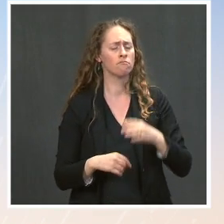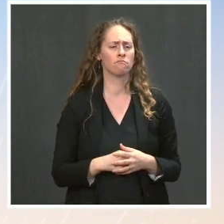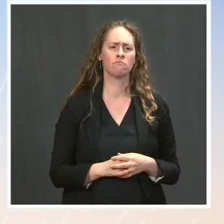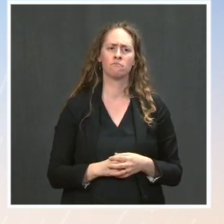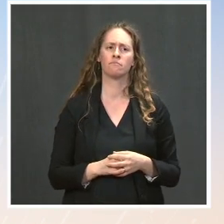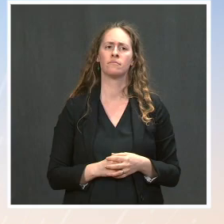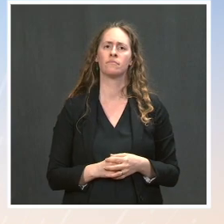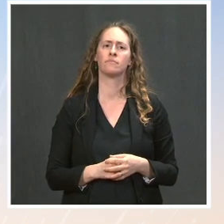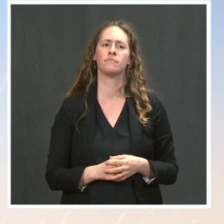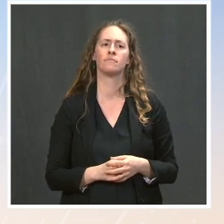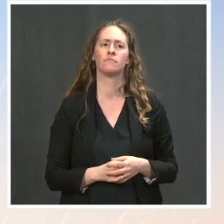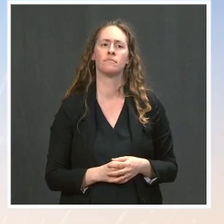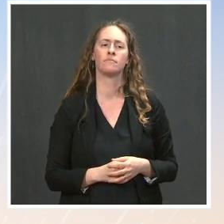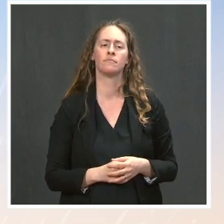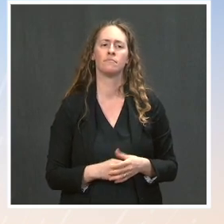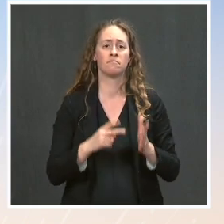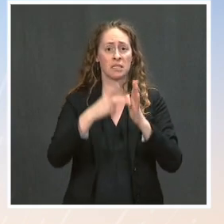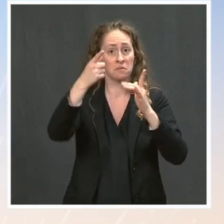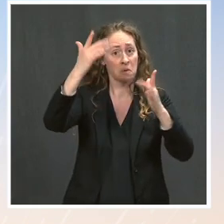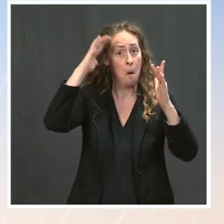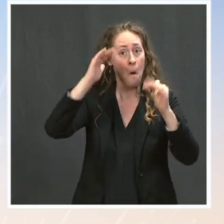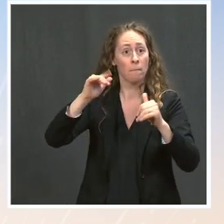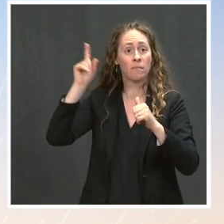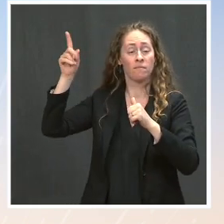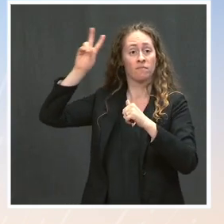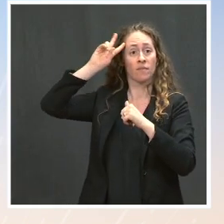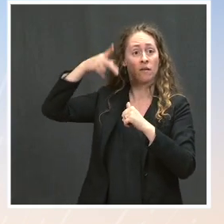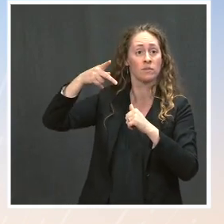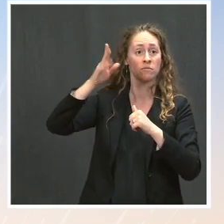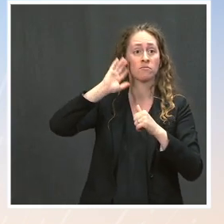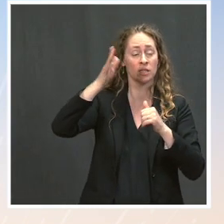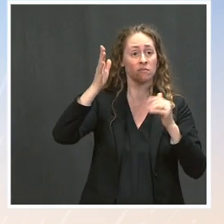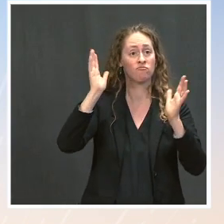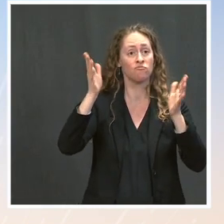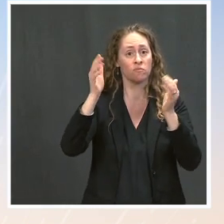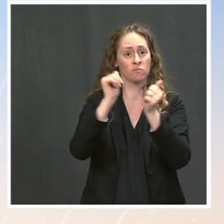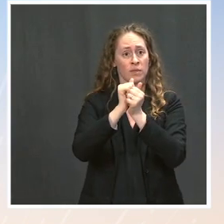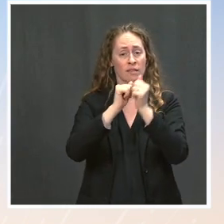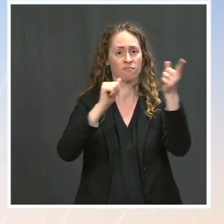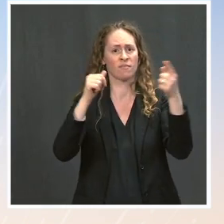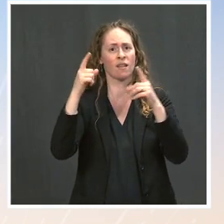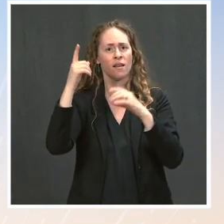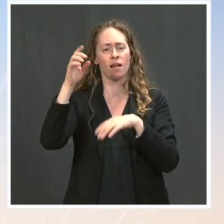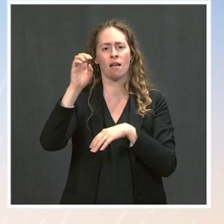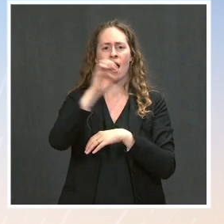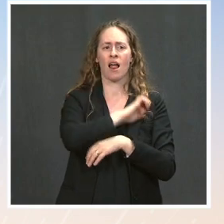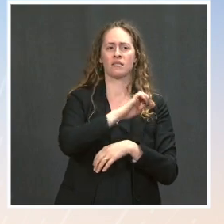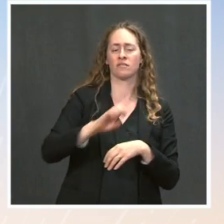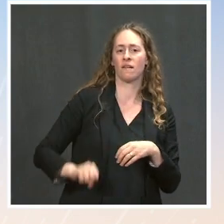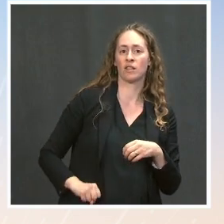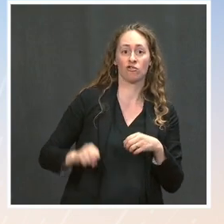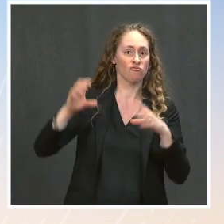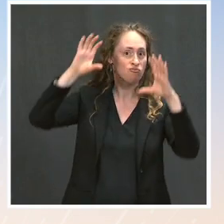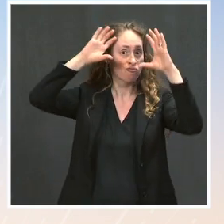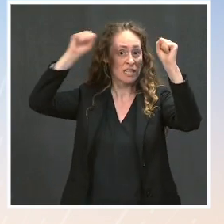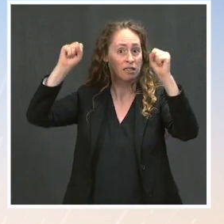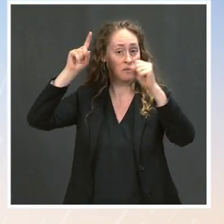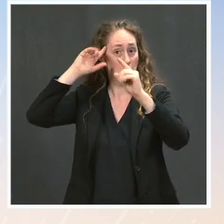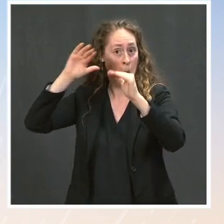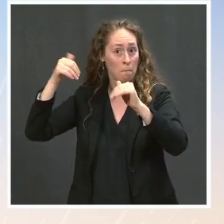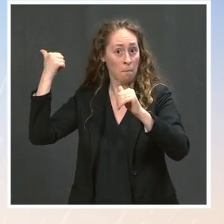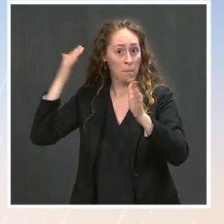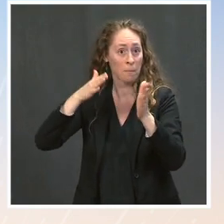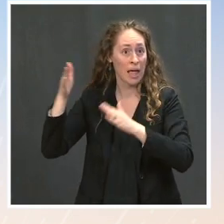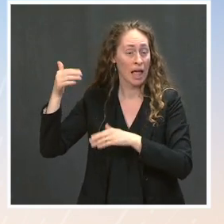Vice President to meet with El Salvador President Bukele? Well, I know she has a virtual bilat next week with the